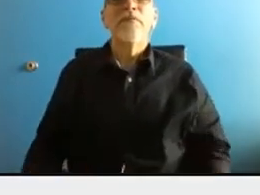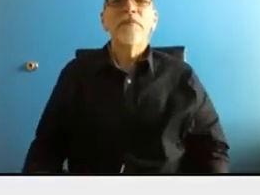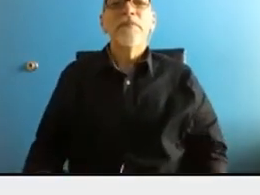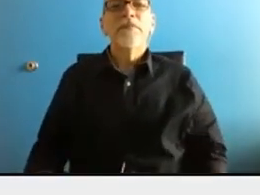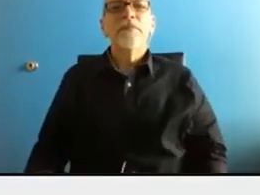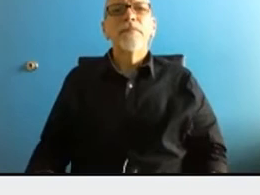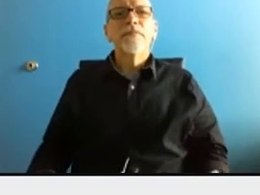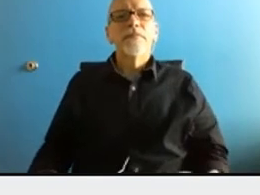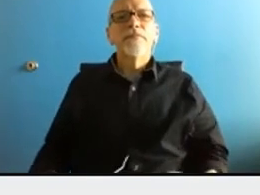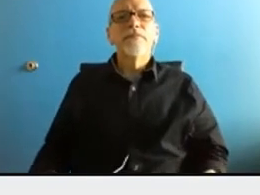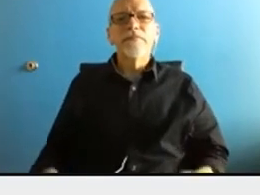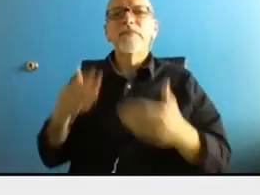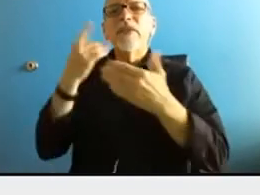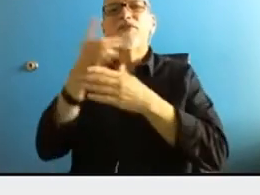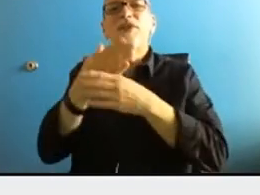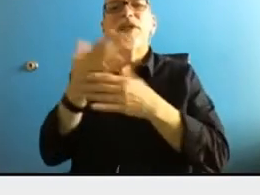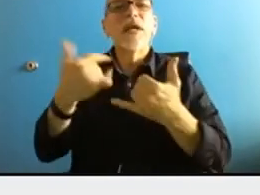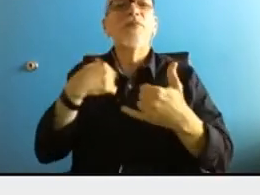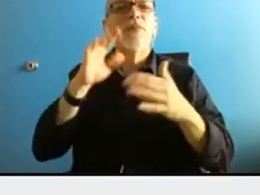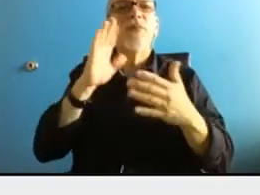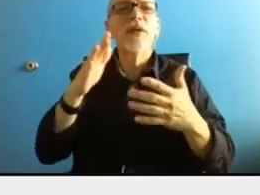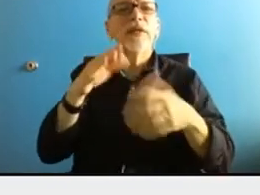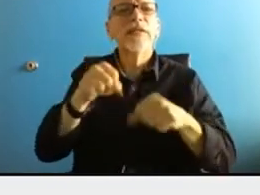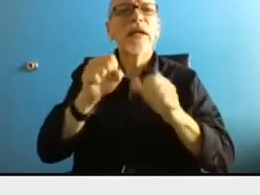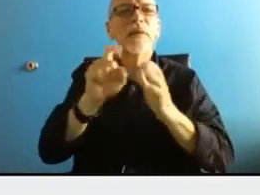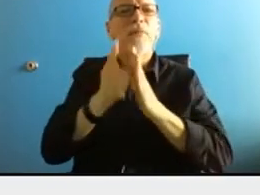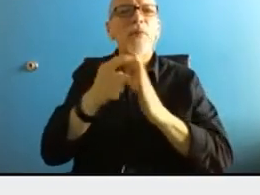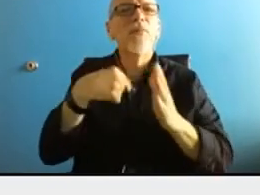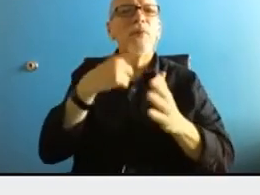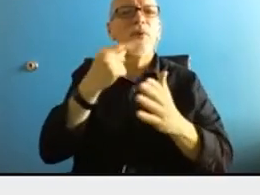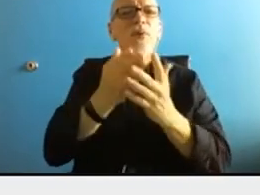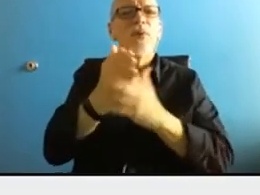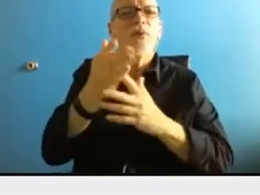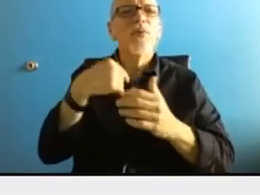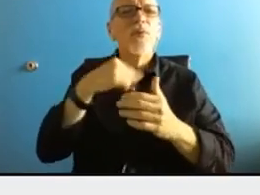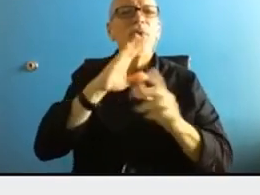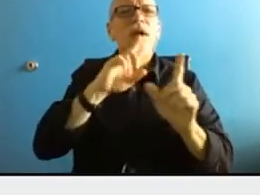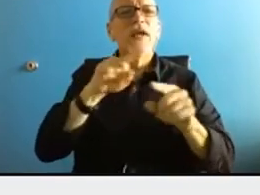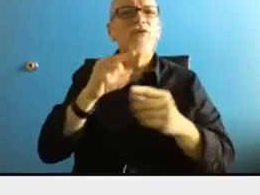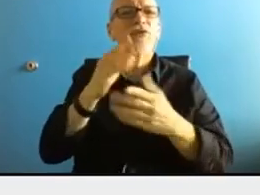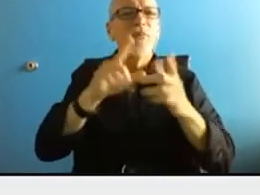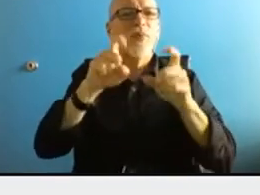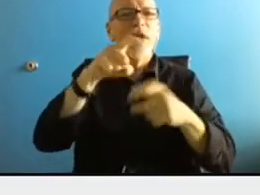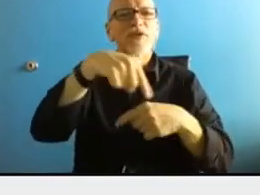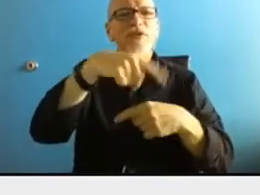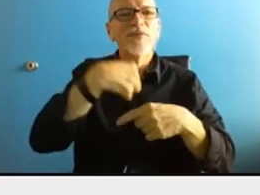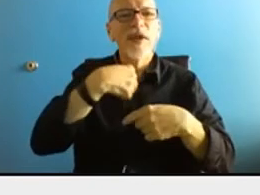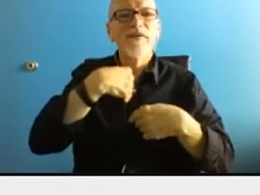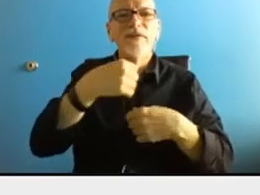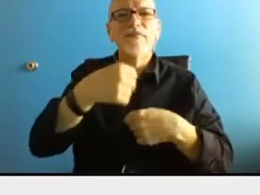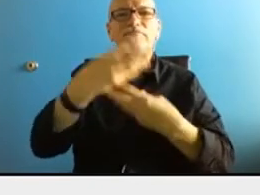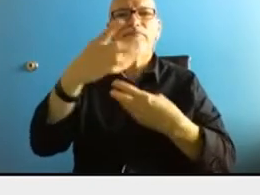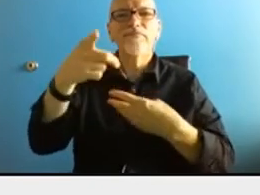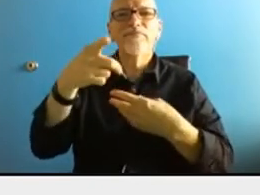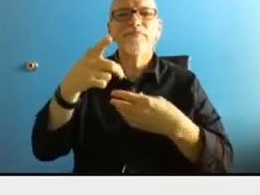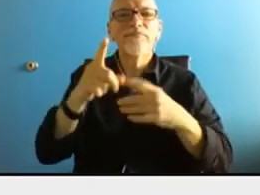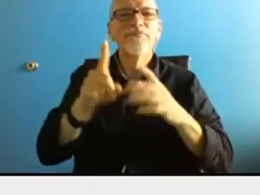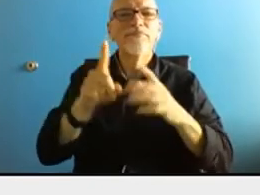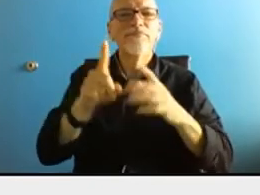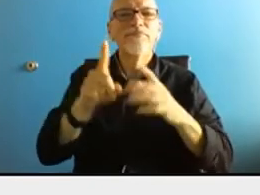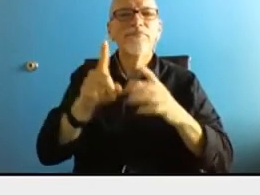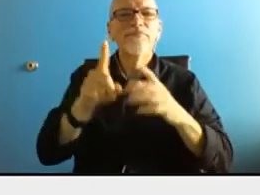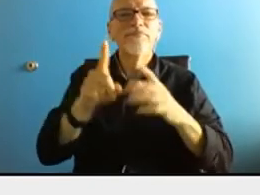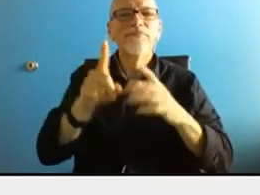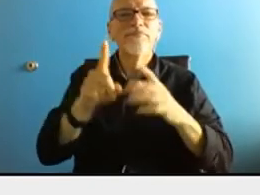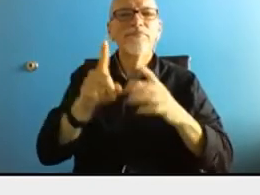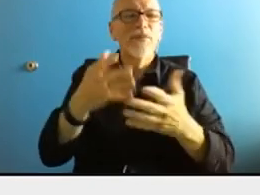Thank you for sharing this. So we're going to take a moment here, and we're going to go through and we're going to answer some of these questions that we have that have popped into here. I'm showing 2